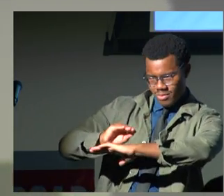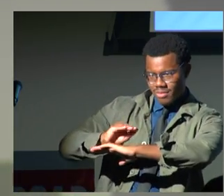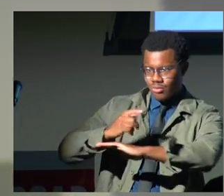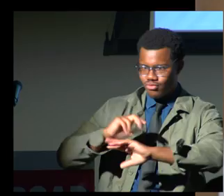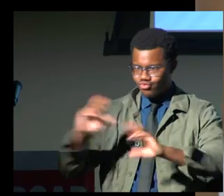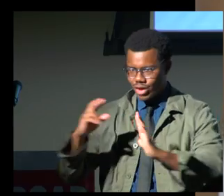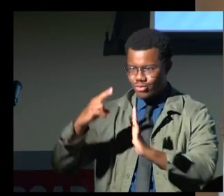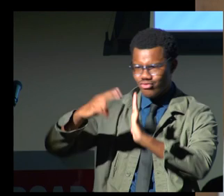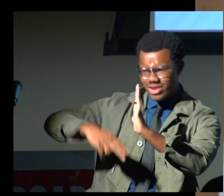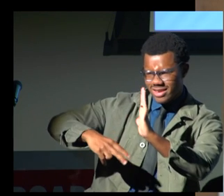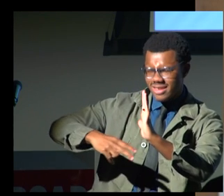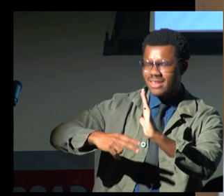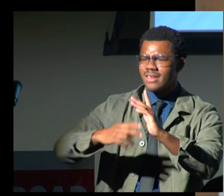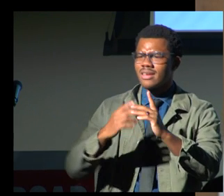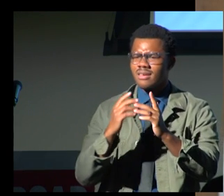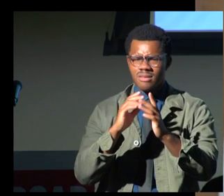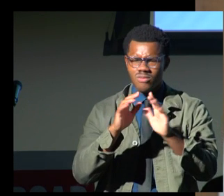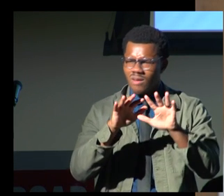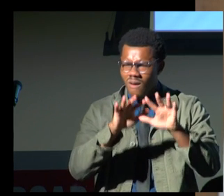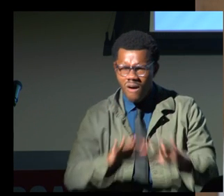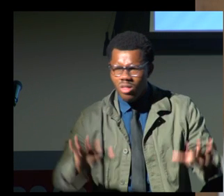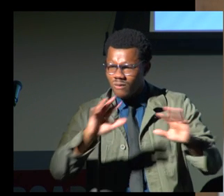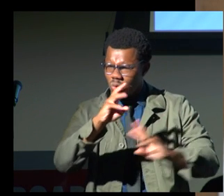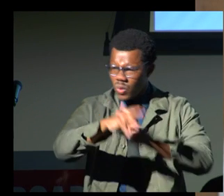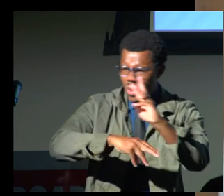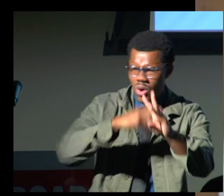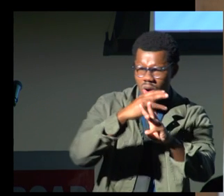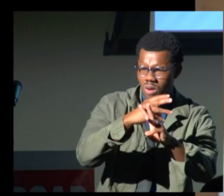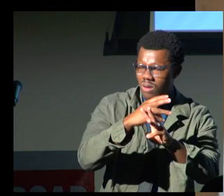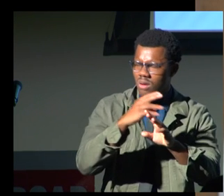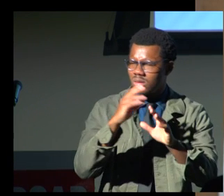and you know. But